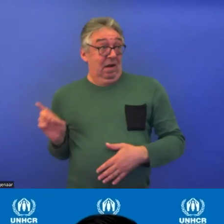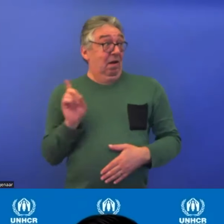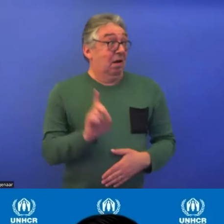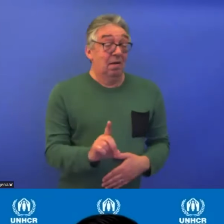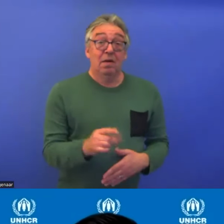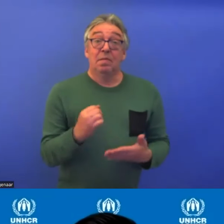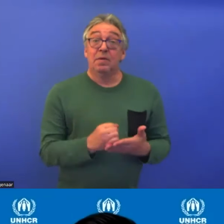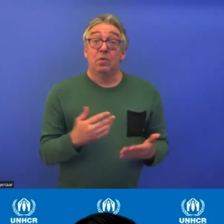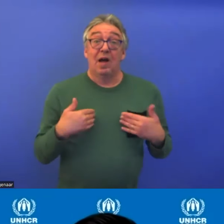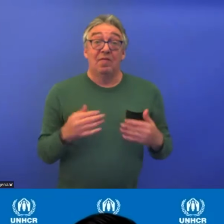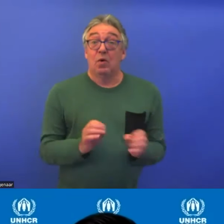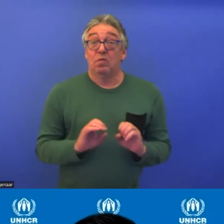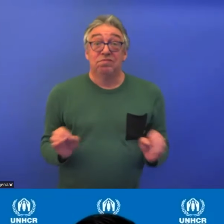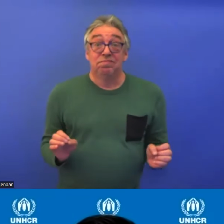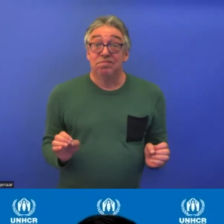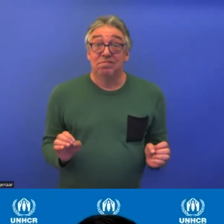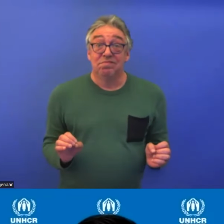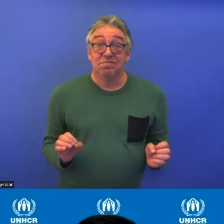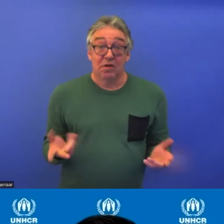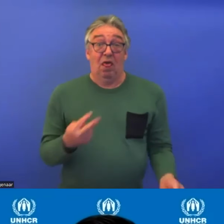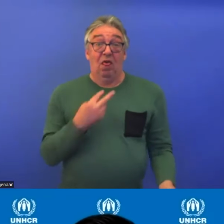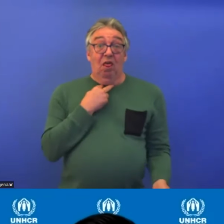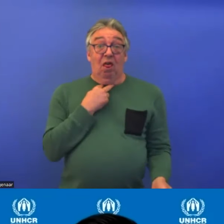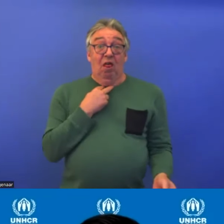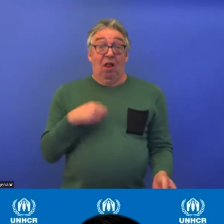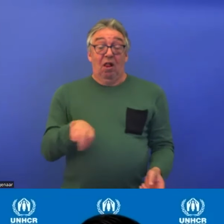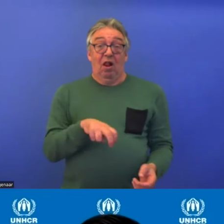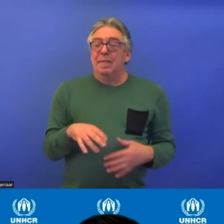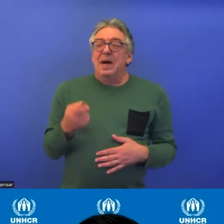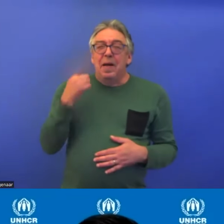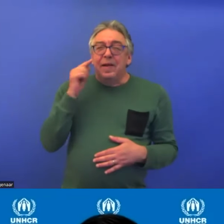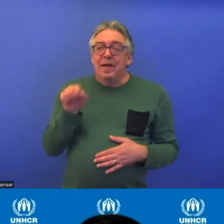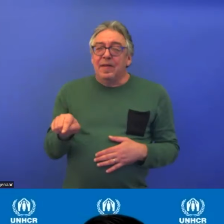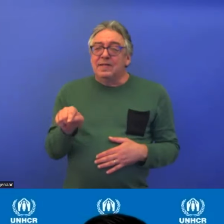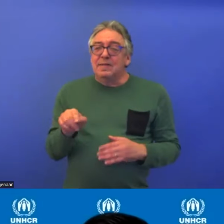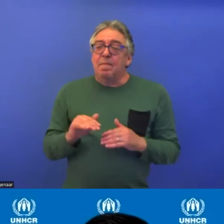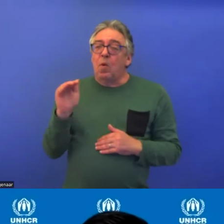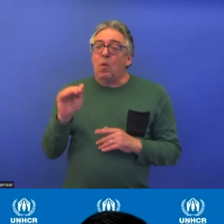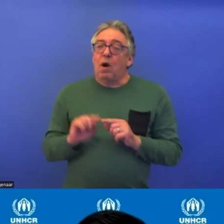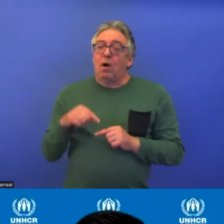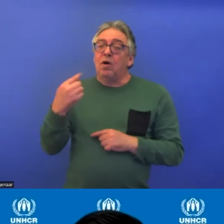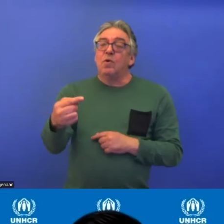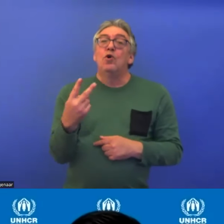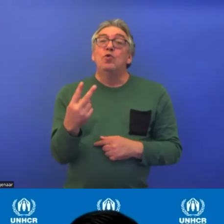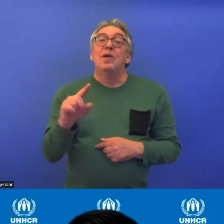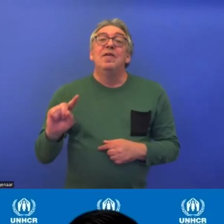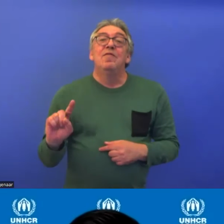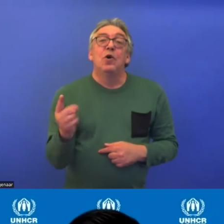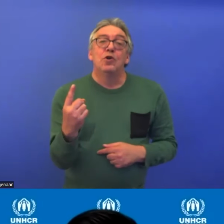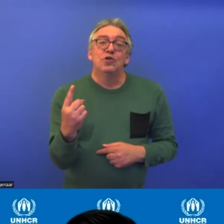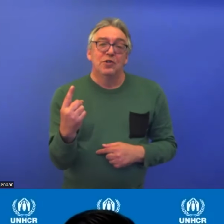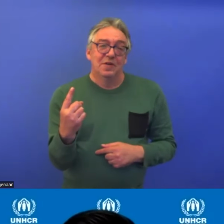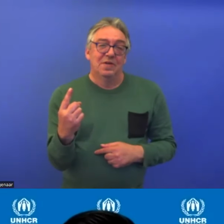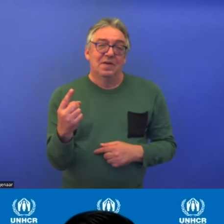the 21st for the grounds for asylum. But if you would like, starting with Peter and then Juan